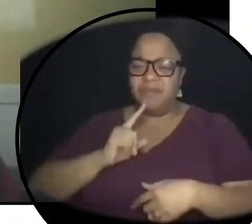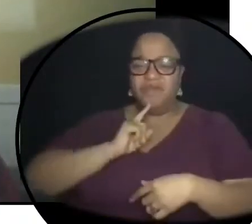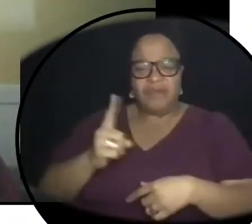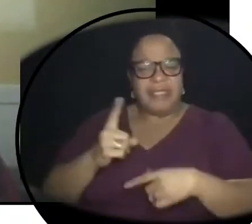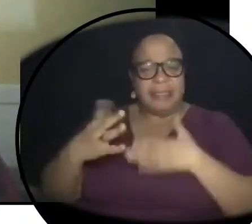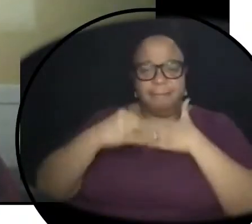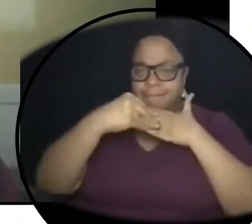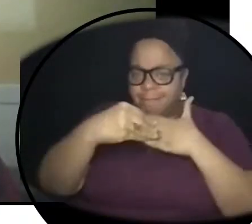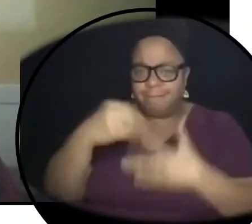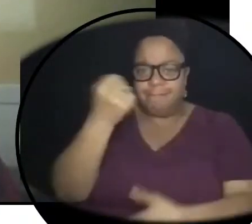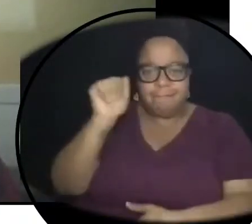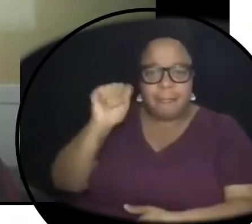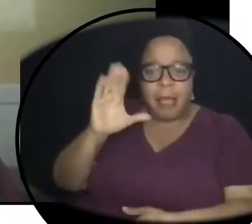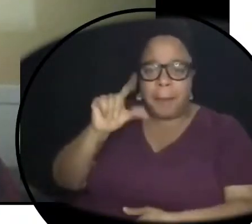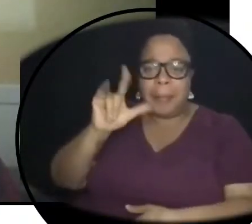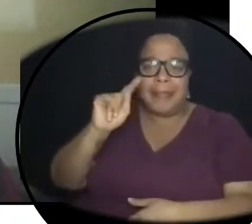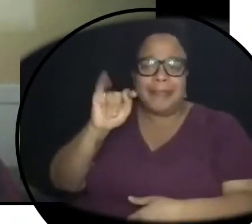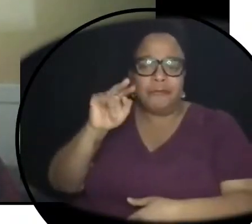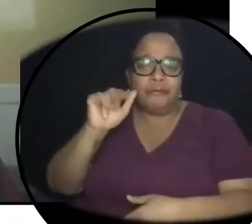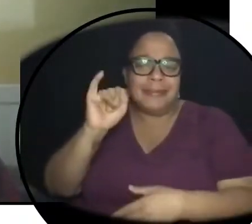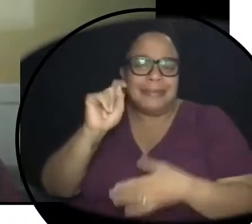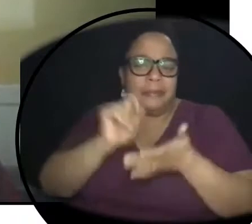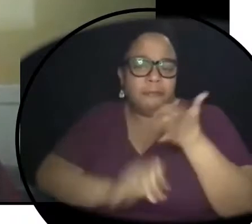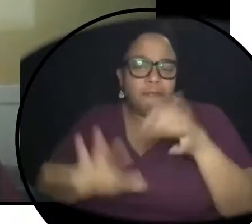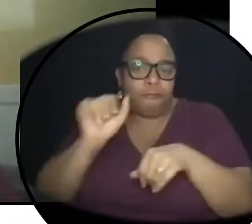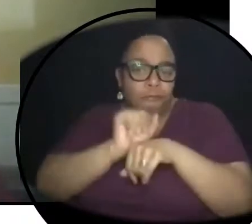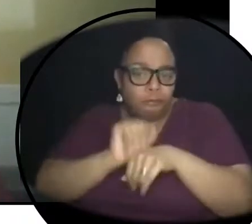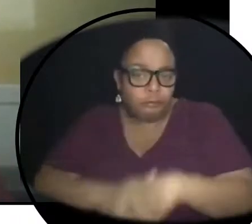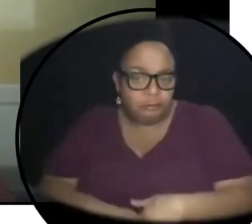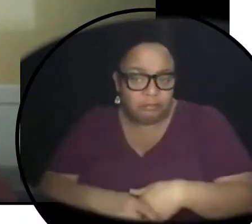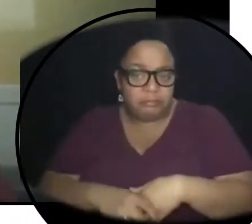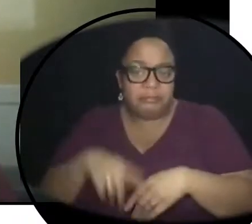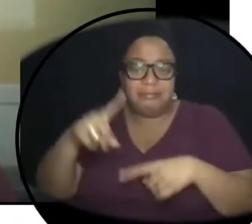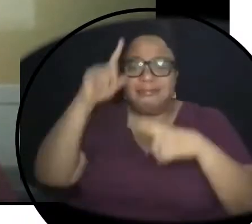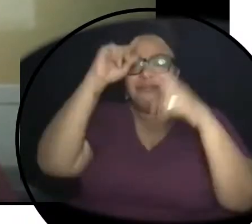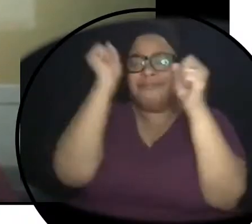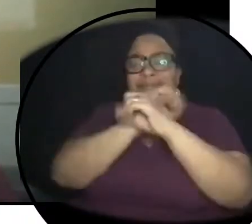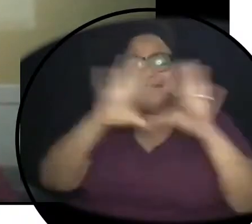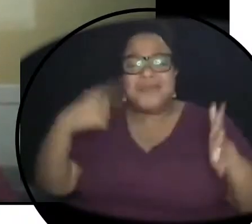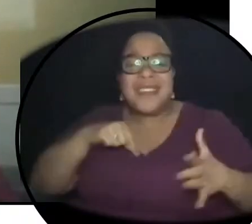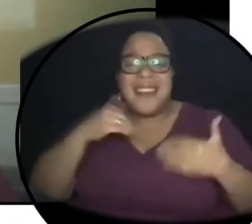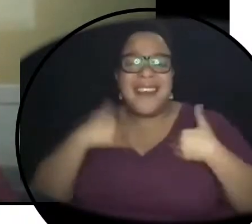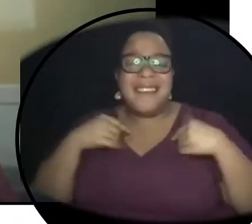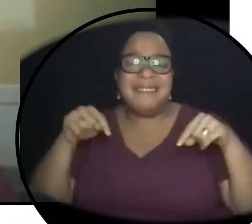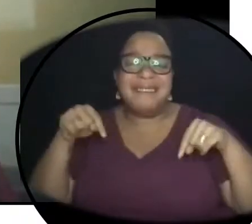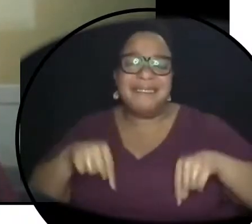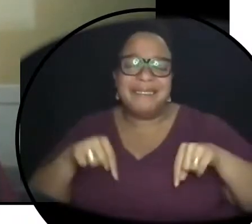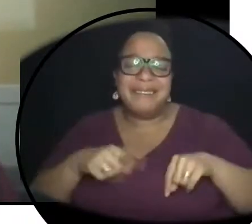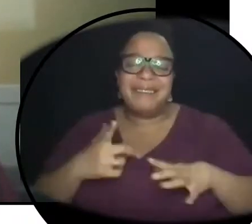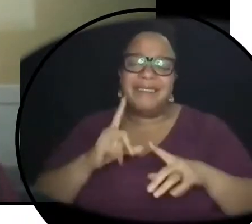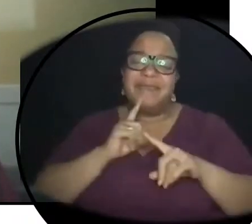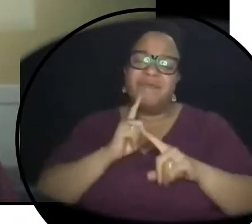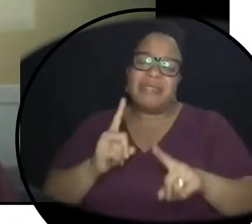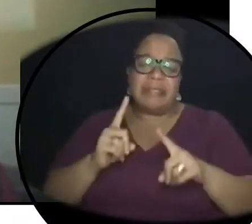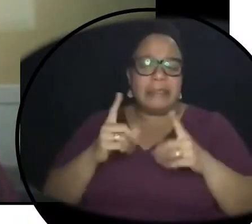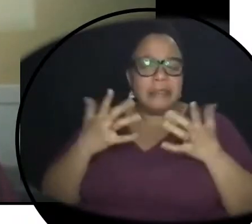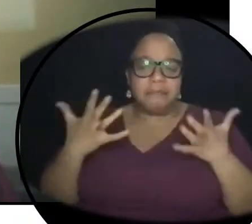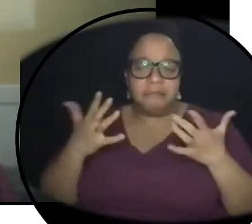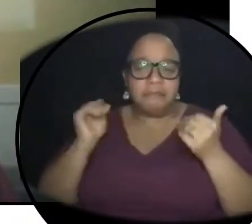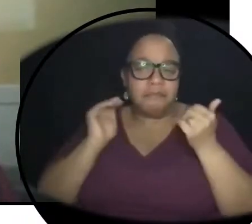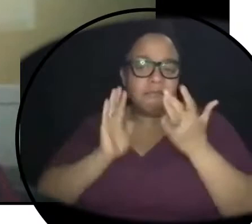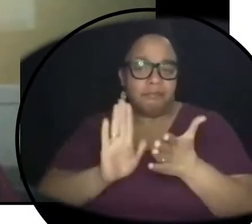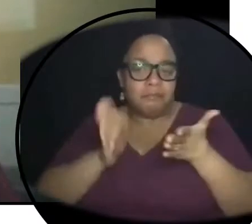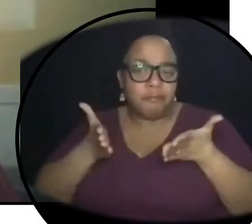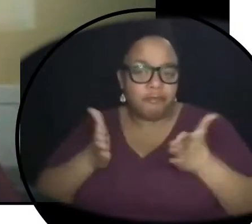many of you hold as a hero and many of us do right here in Mississippi. In fact, as I was thinking